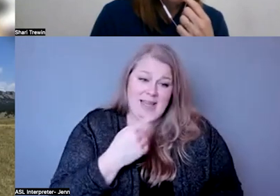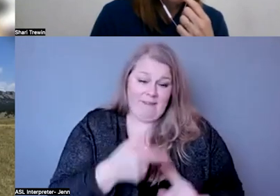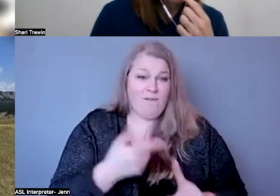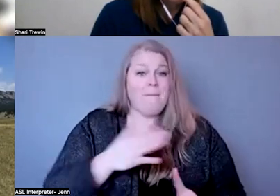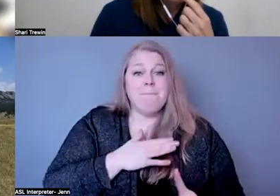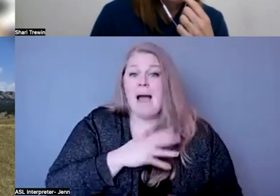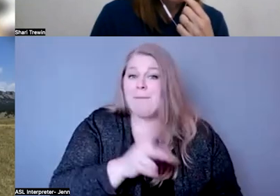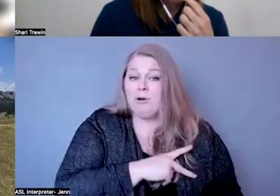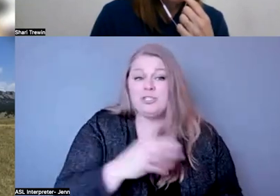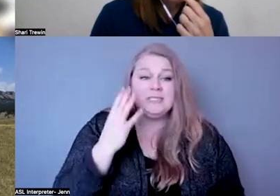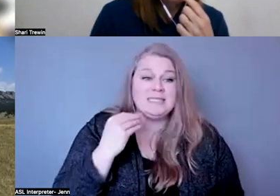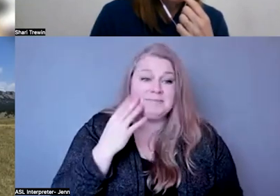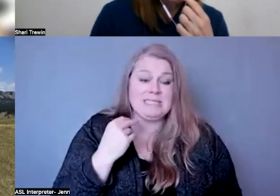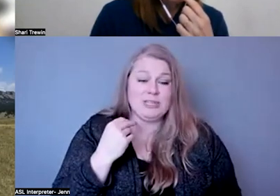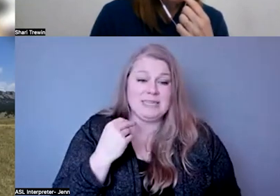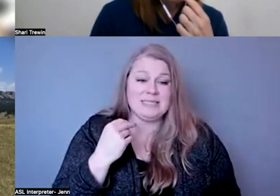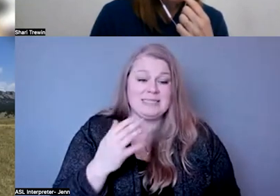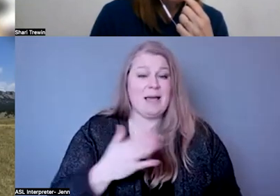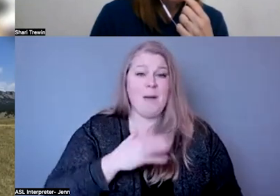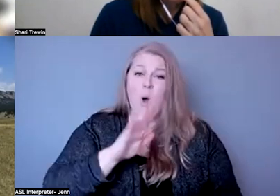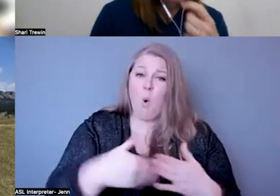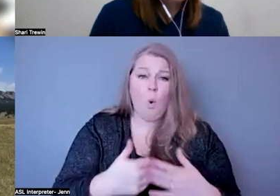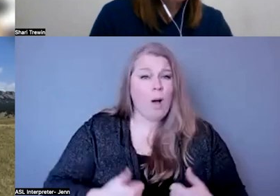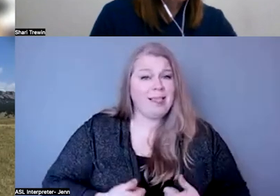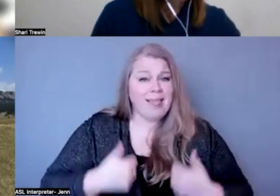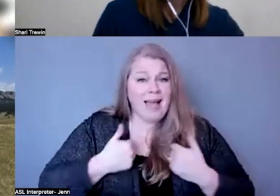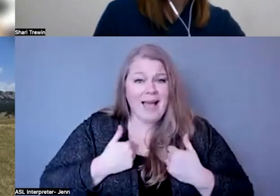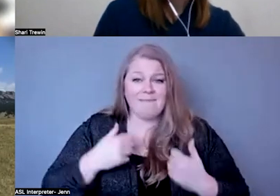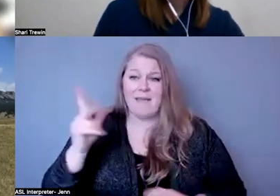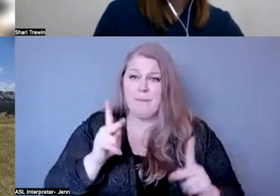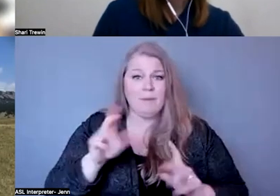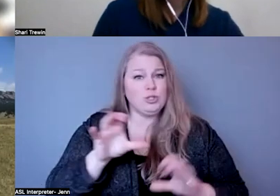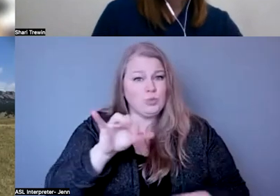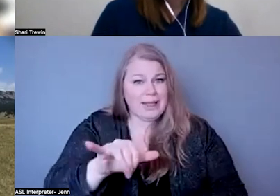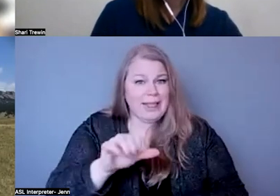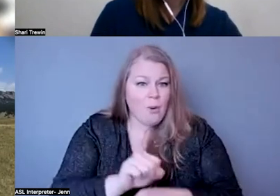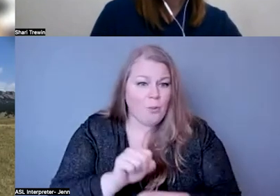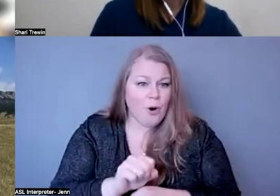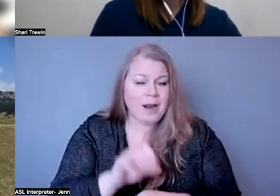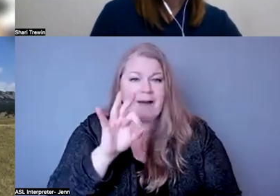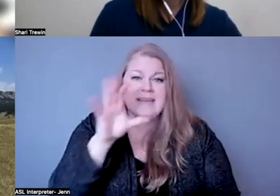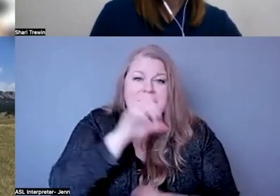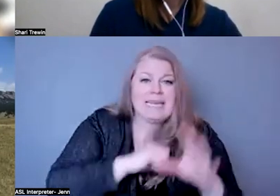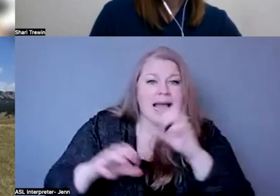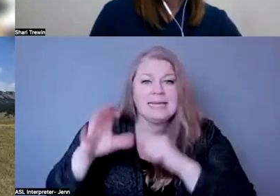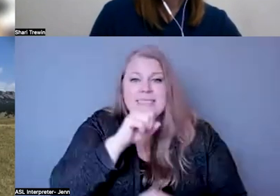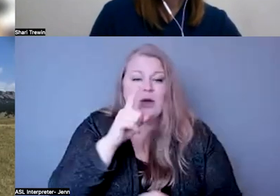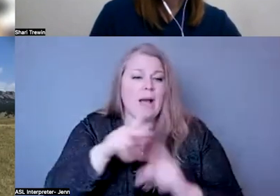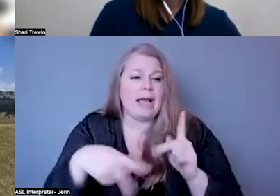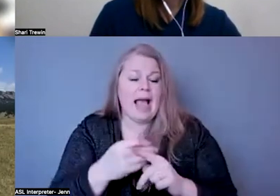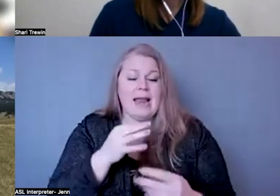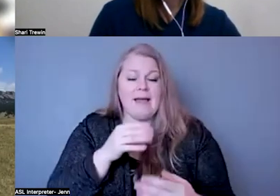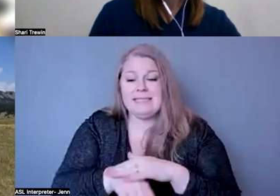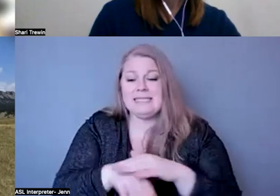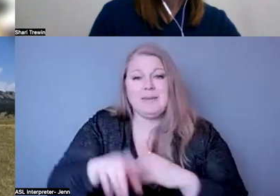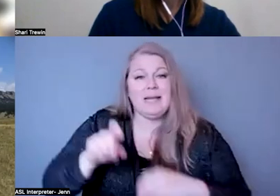personal experience, my entire life, people have been doing that work of guessing what kind of accessibility needs I